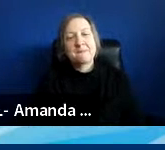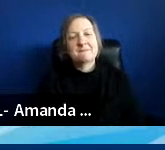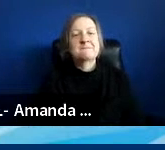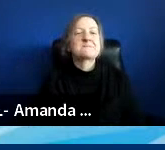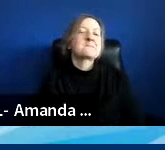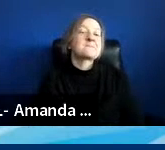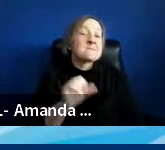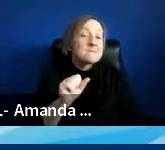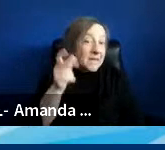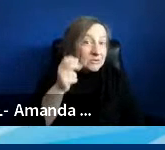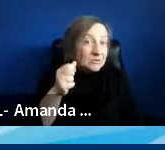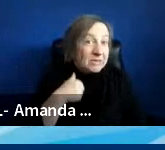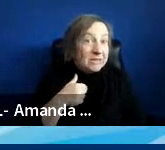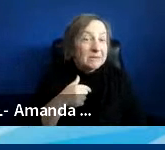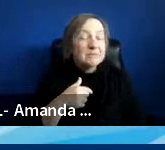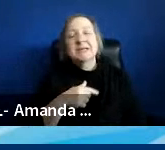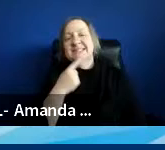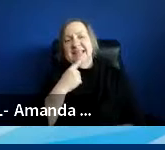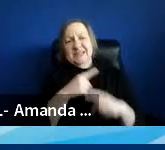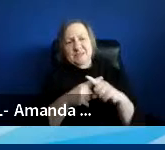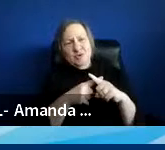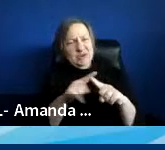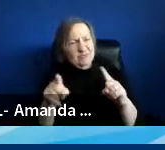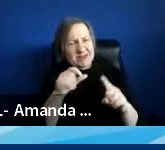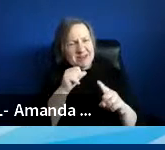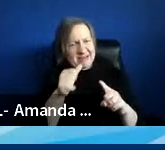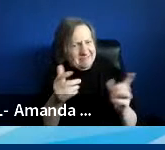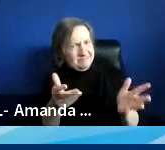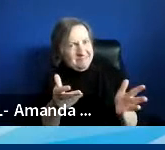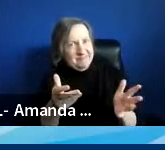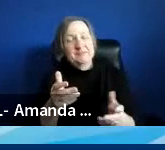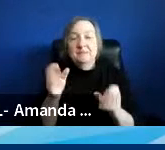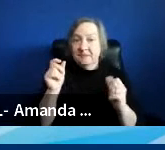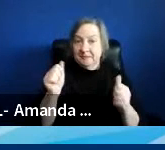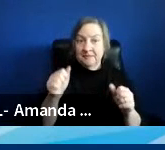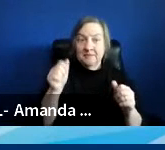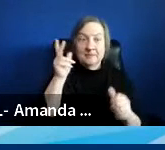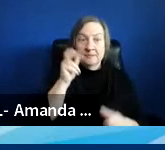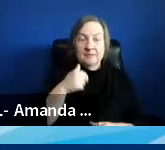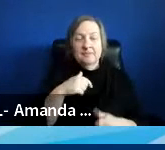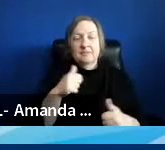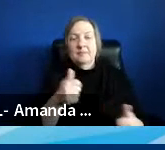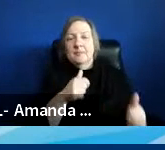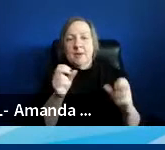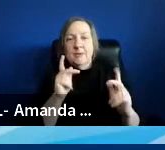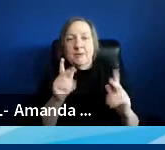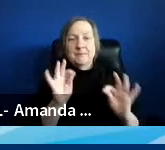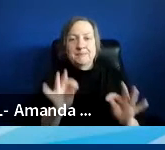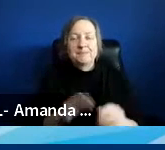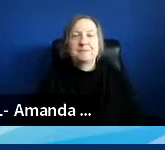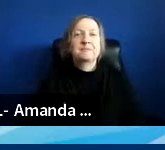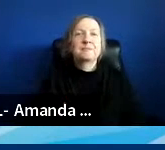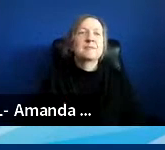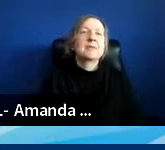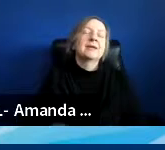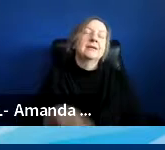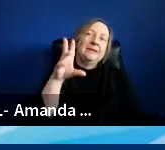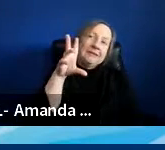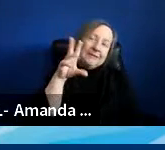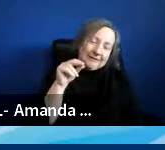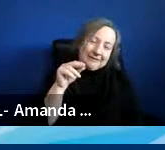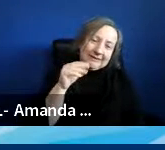Can you guys hear me? My thing says muted, but it's not. You can hear me? Yeah. Okay, good. No, thank